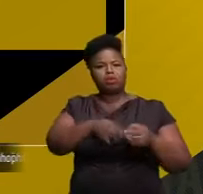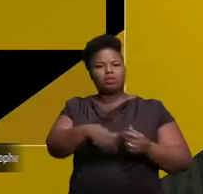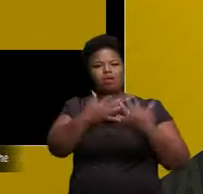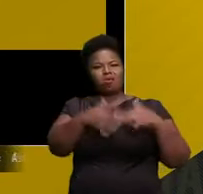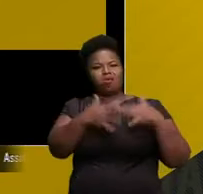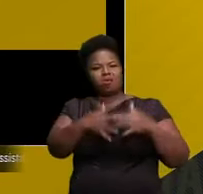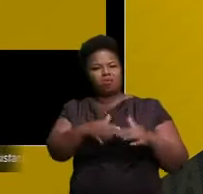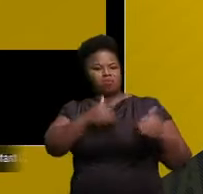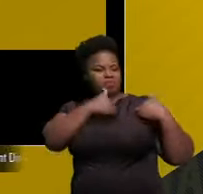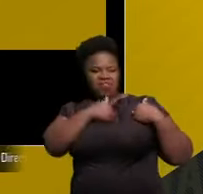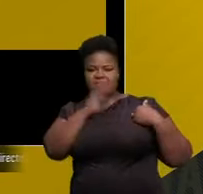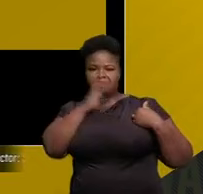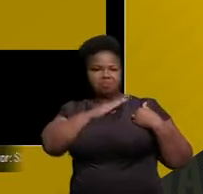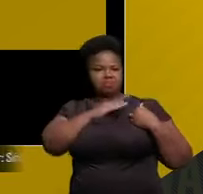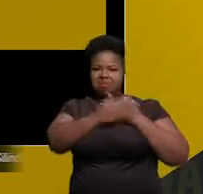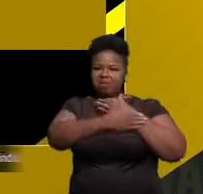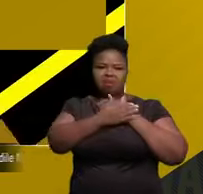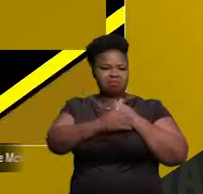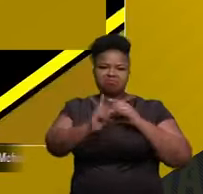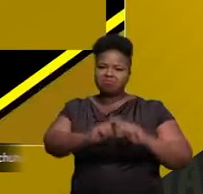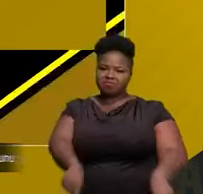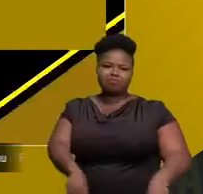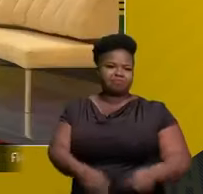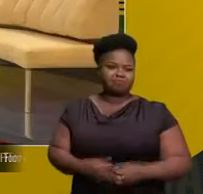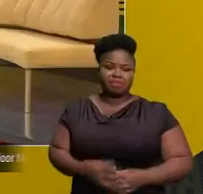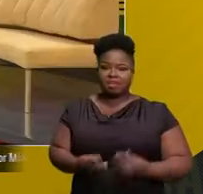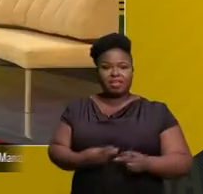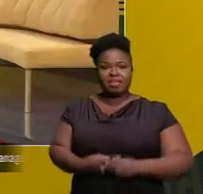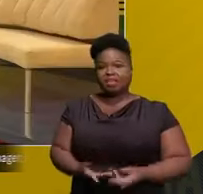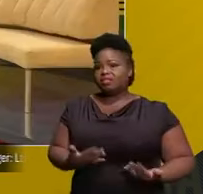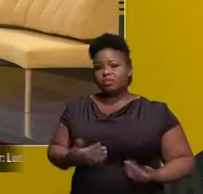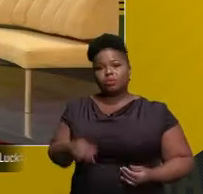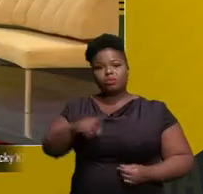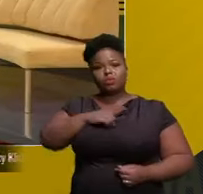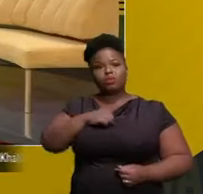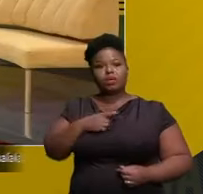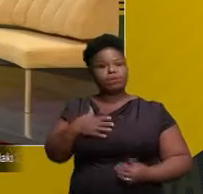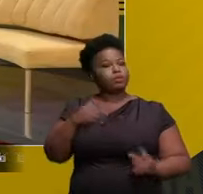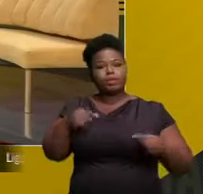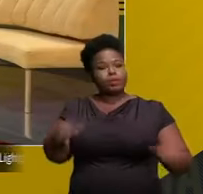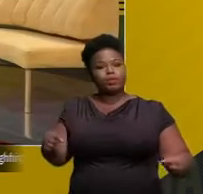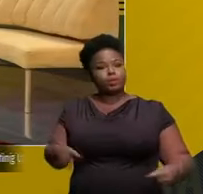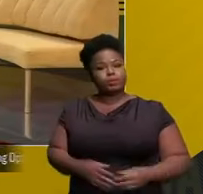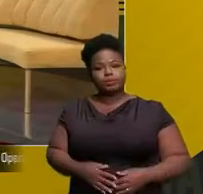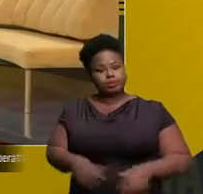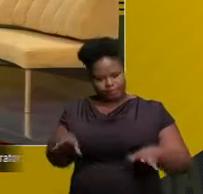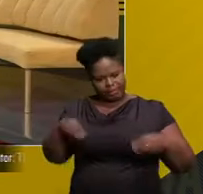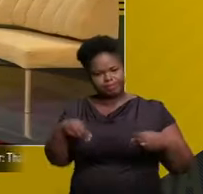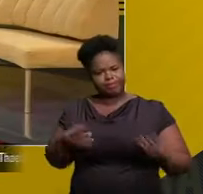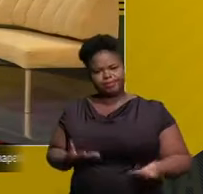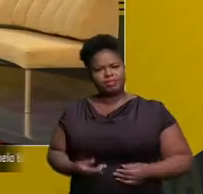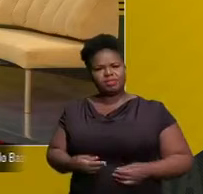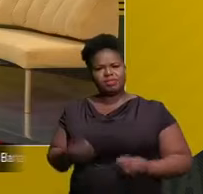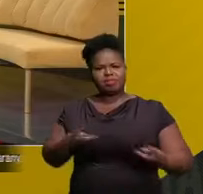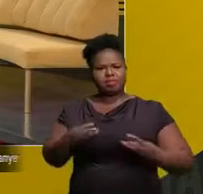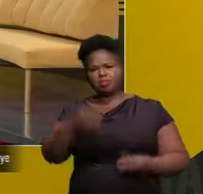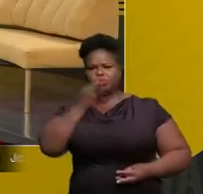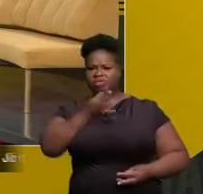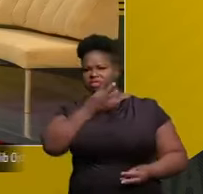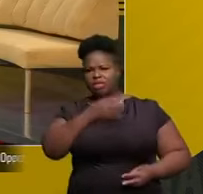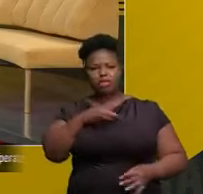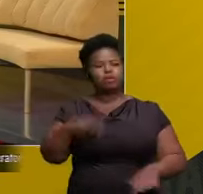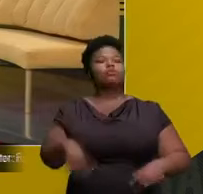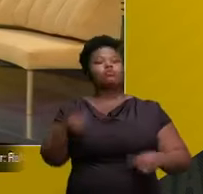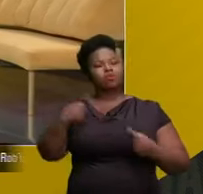longer feel safe in our country. Mm. Akona gore we're going to feel unsafe in our country, guys. Are to bereka yon. Mang le mang a tsema rumo a re